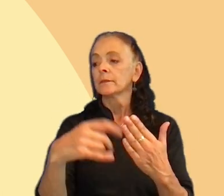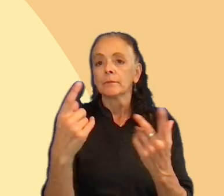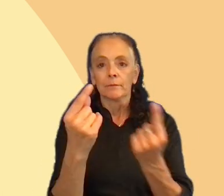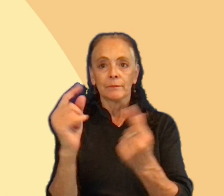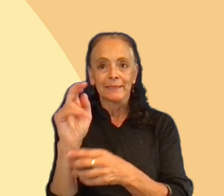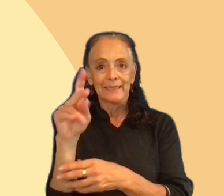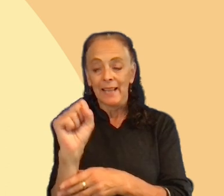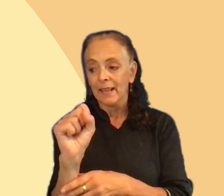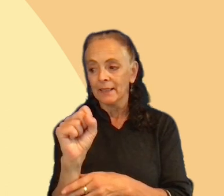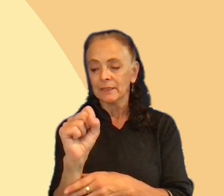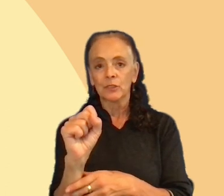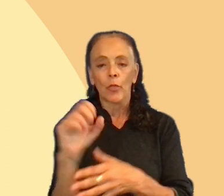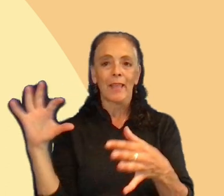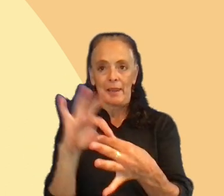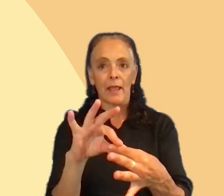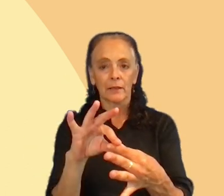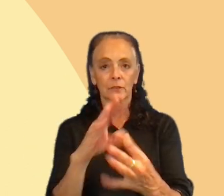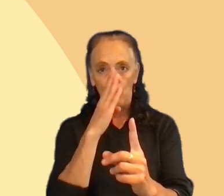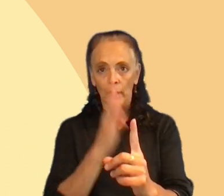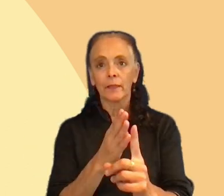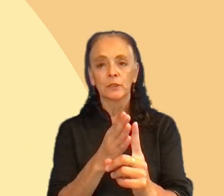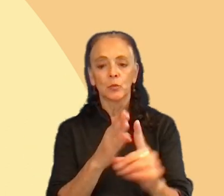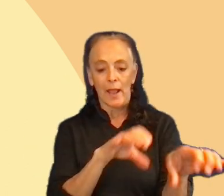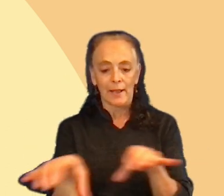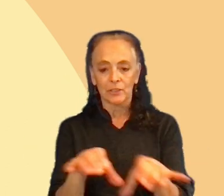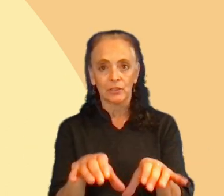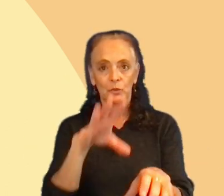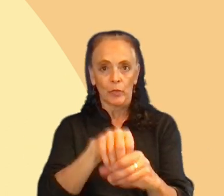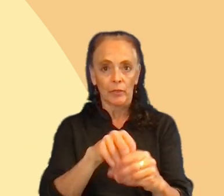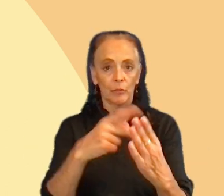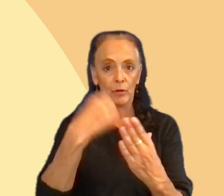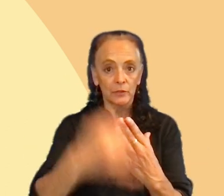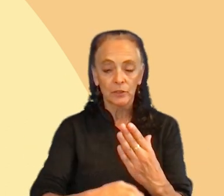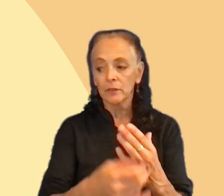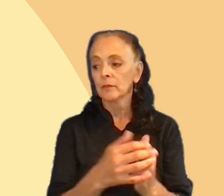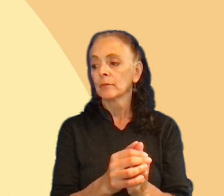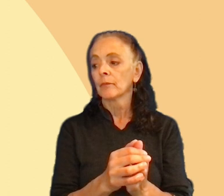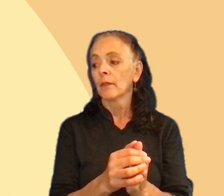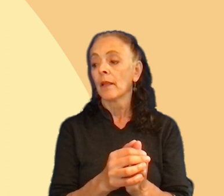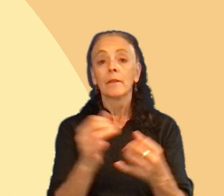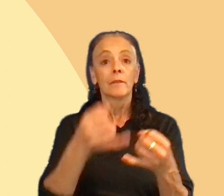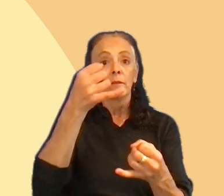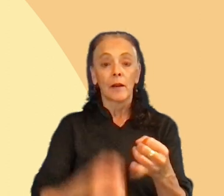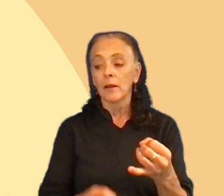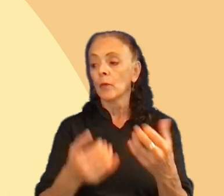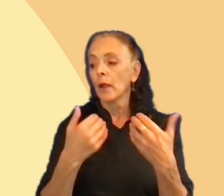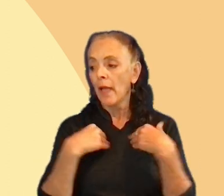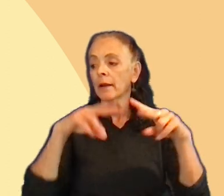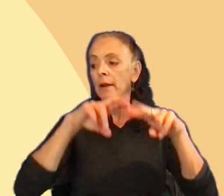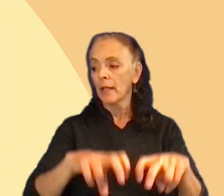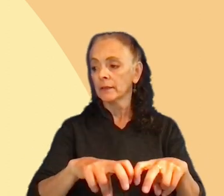they they are directly connected to actions in the in the project and uh in the end we also had an analysis